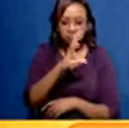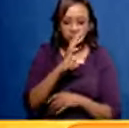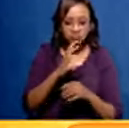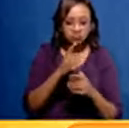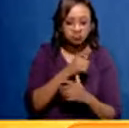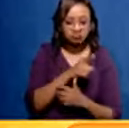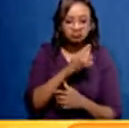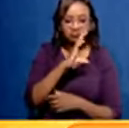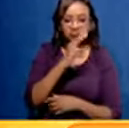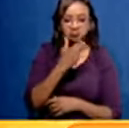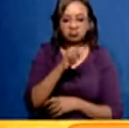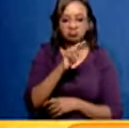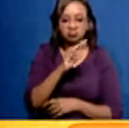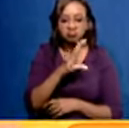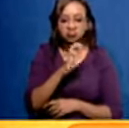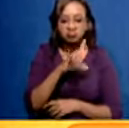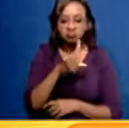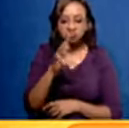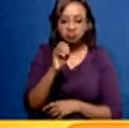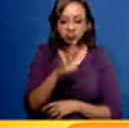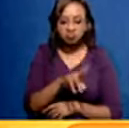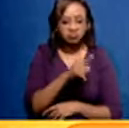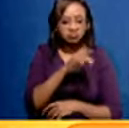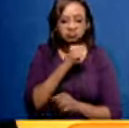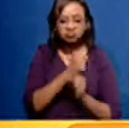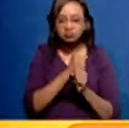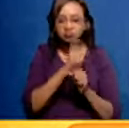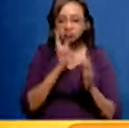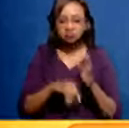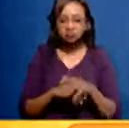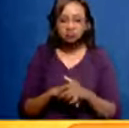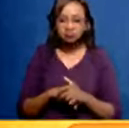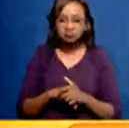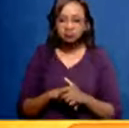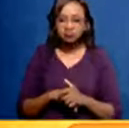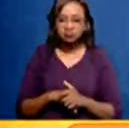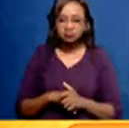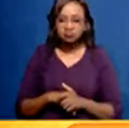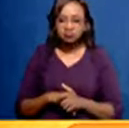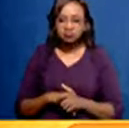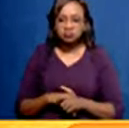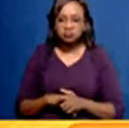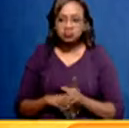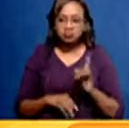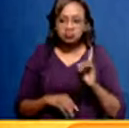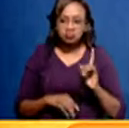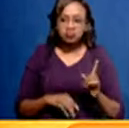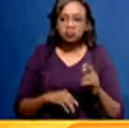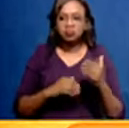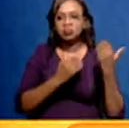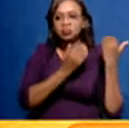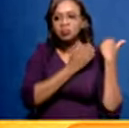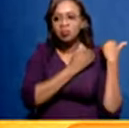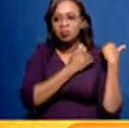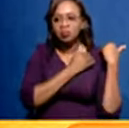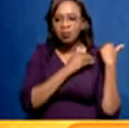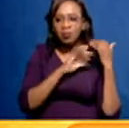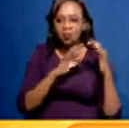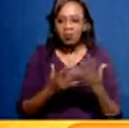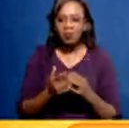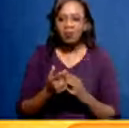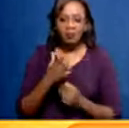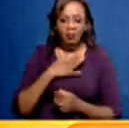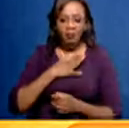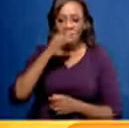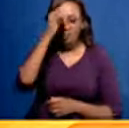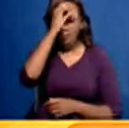head? And I tried to say this sort of at the beginning, and also now for AfroGuest, the chancellor's role is, in my